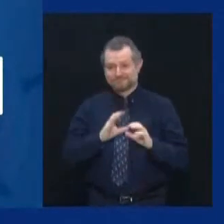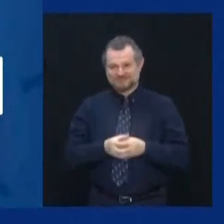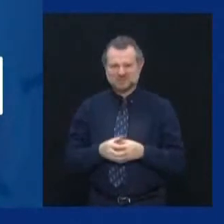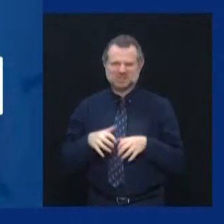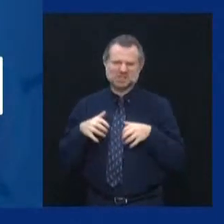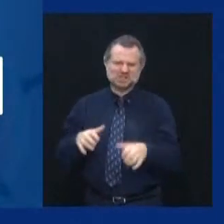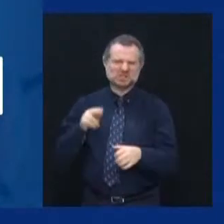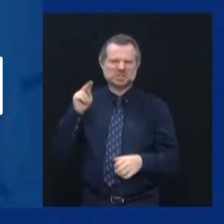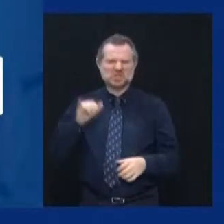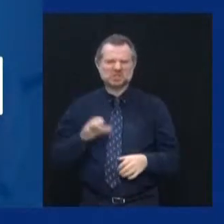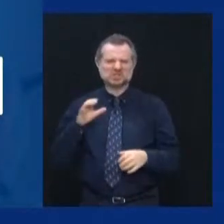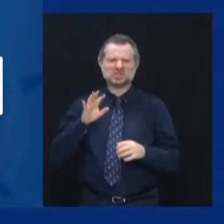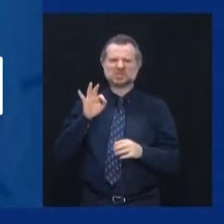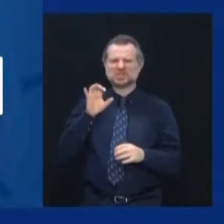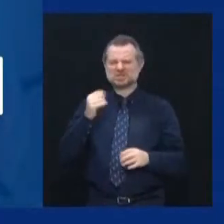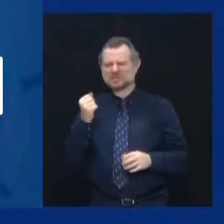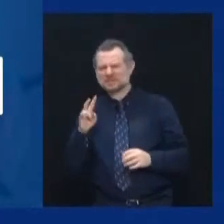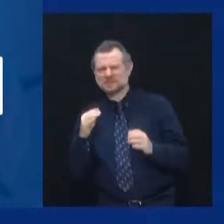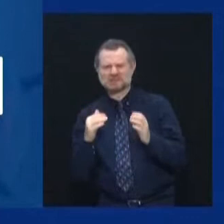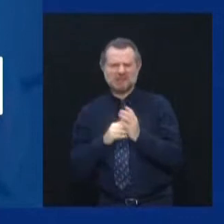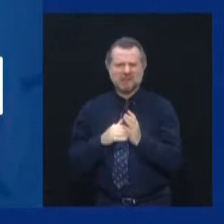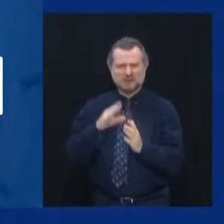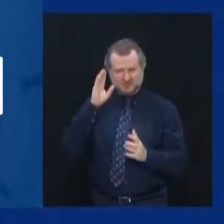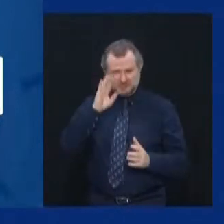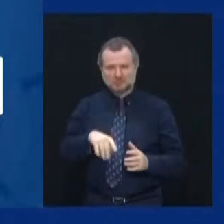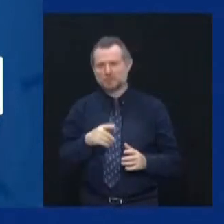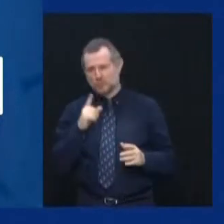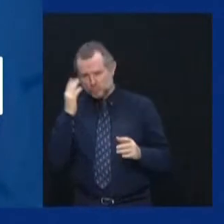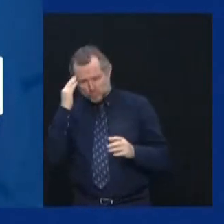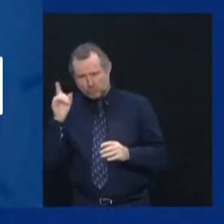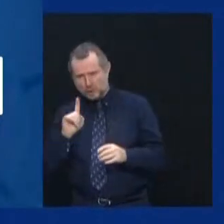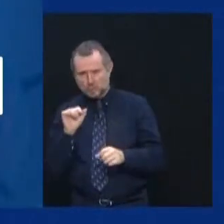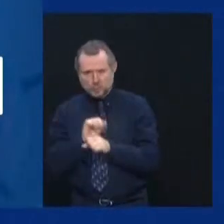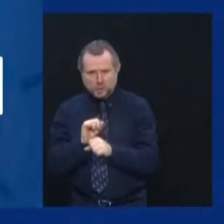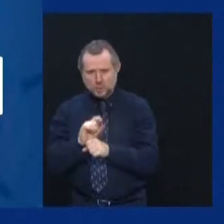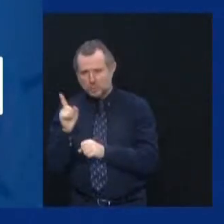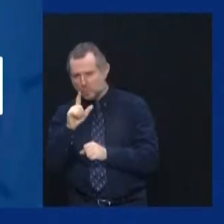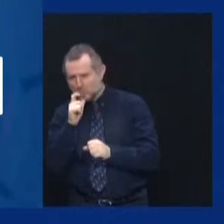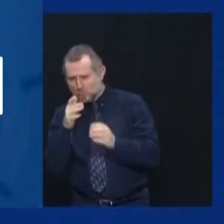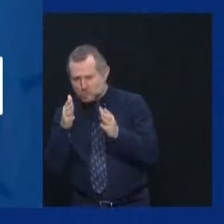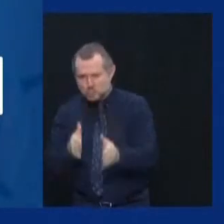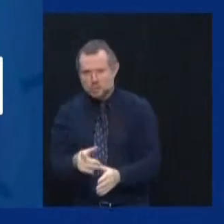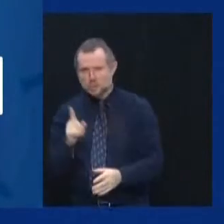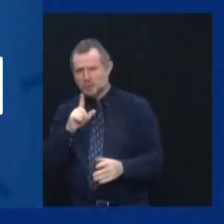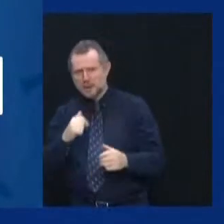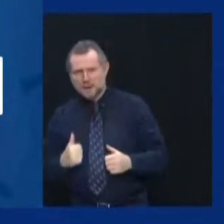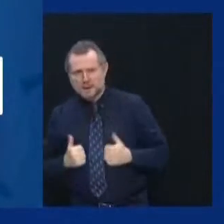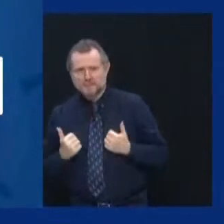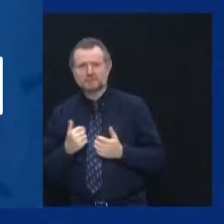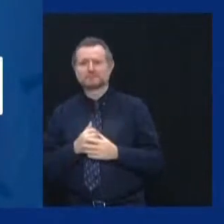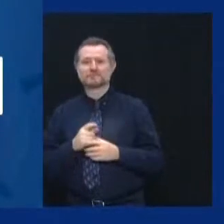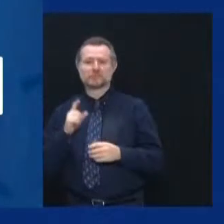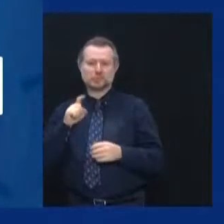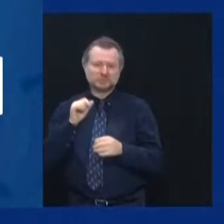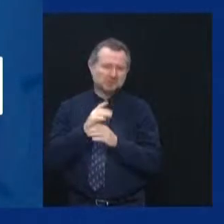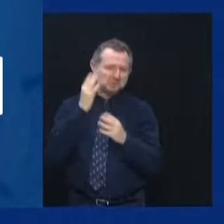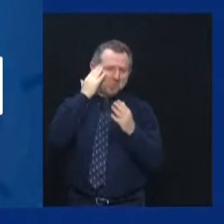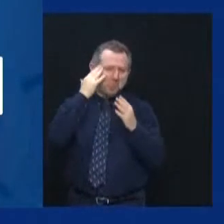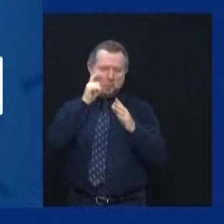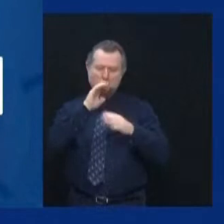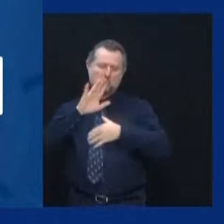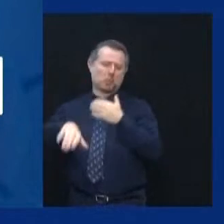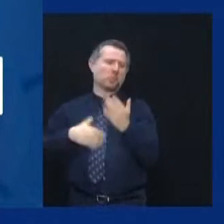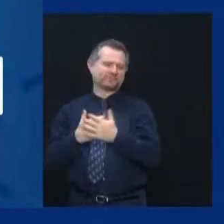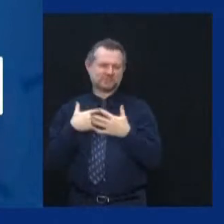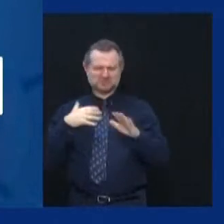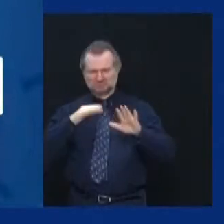population. We know who they are, we know where they live, we know where they work. The